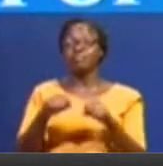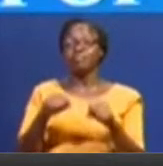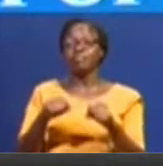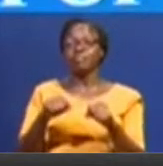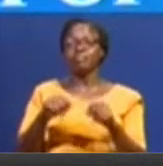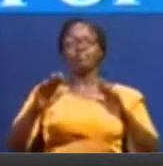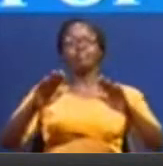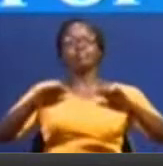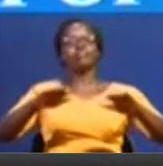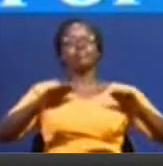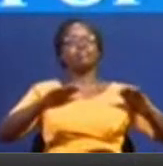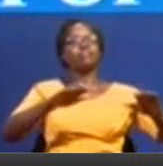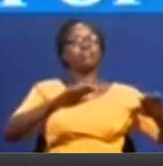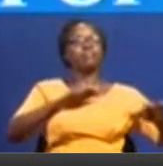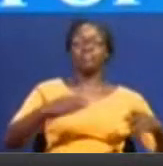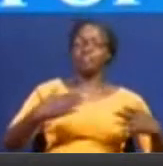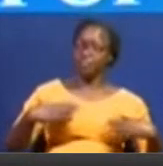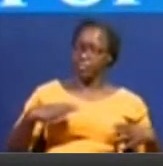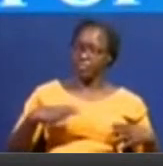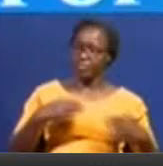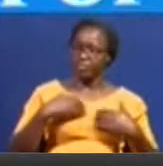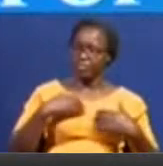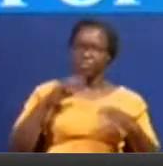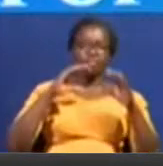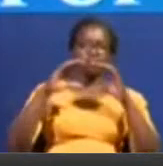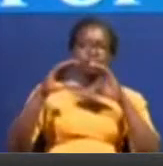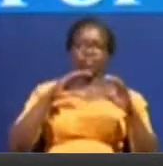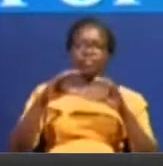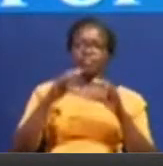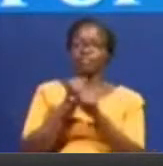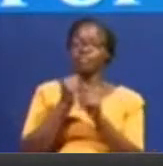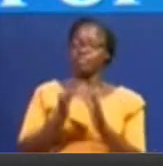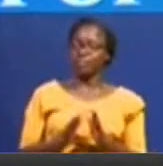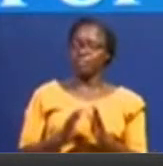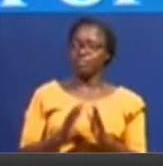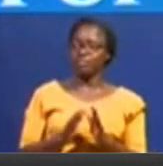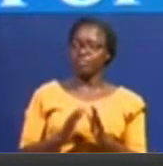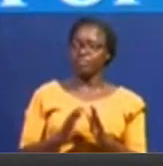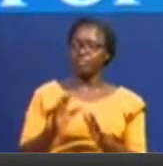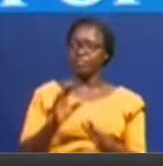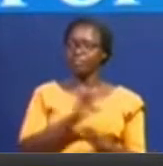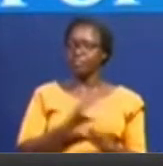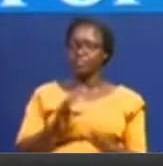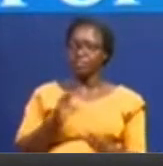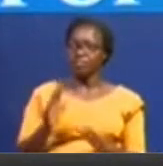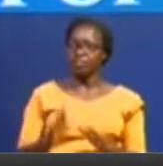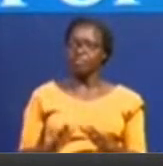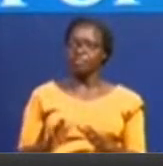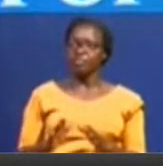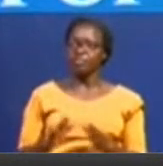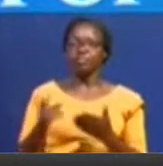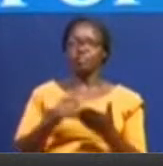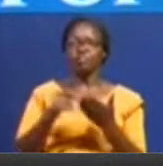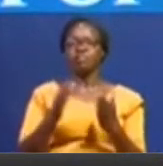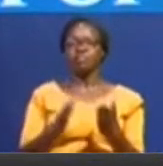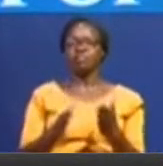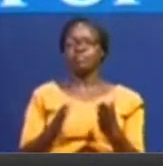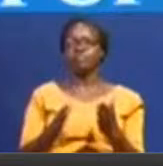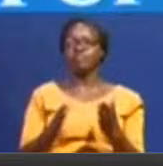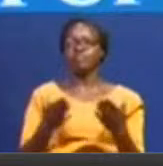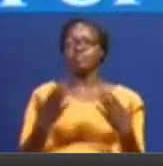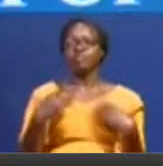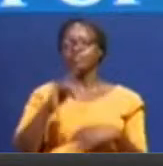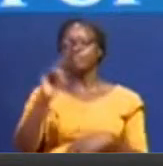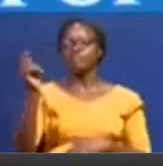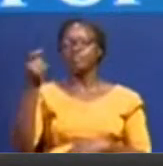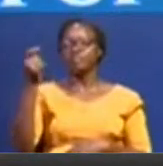cool down our people and be able to have a conversation as stakeholders, as the commissioners, as the secretariat, as the people of